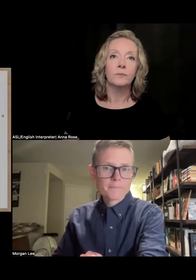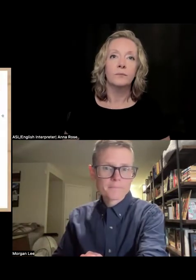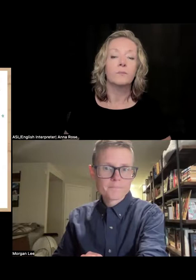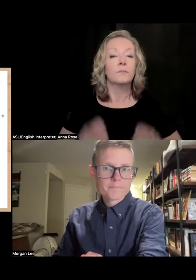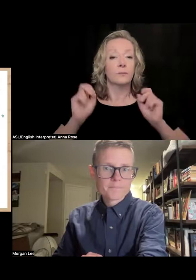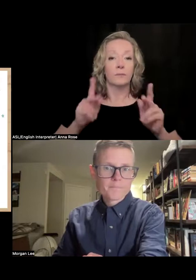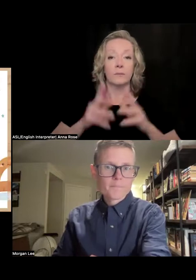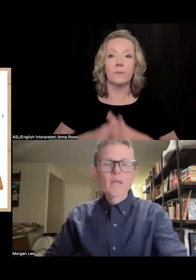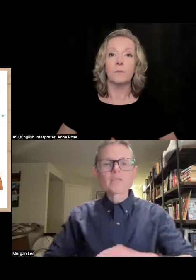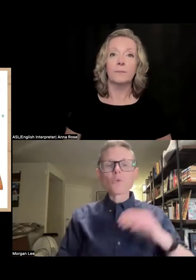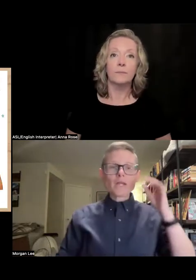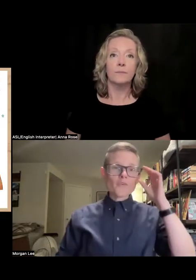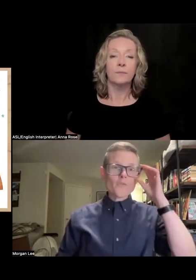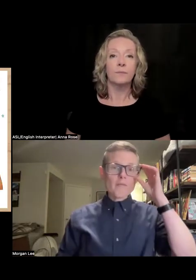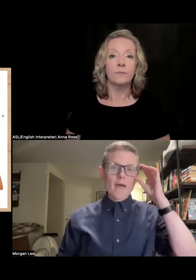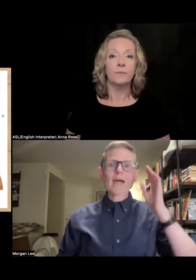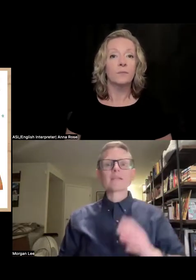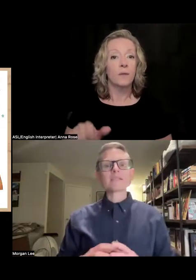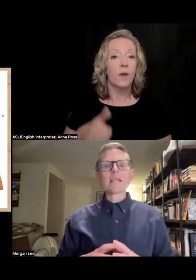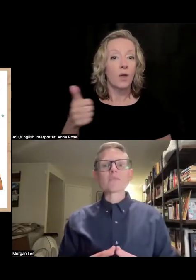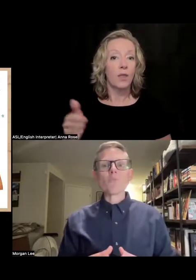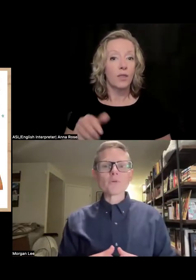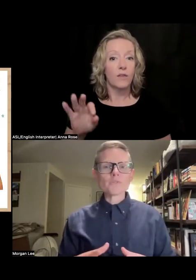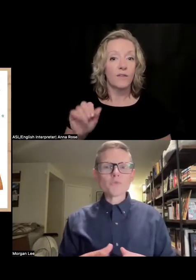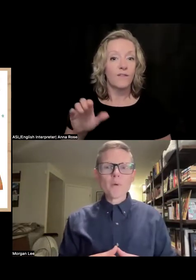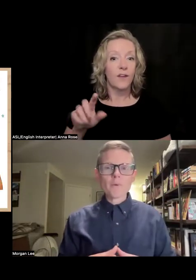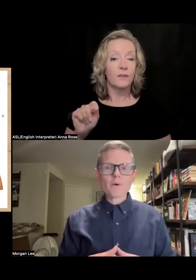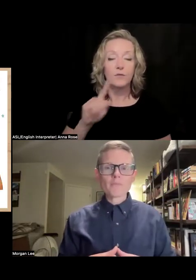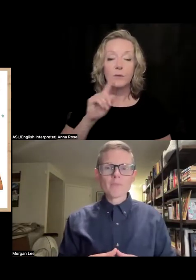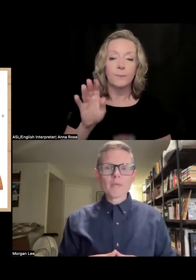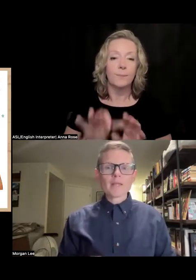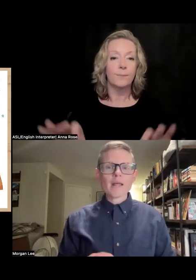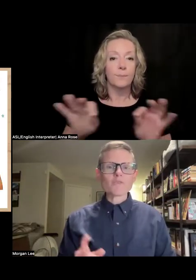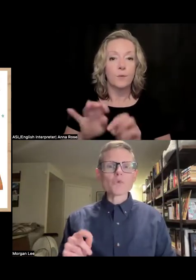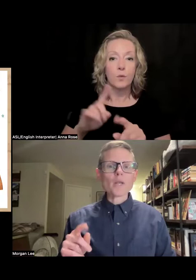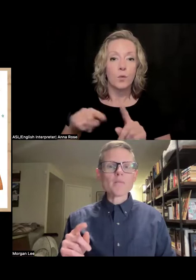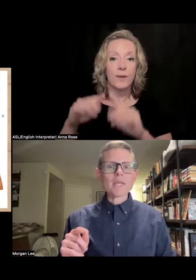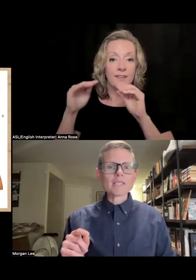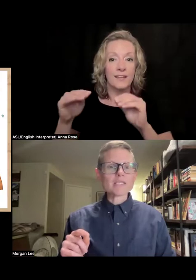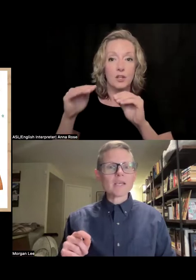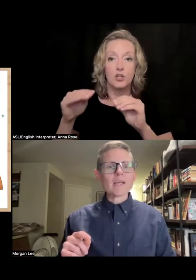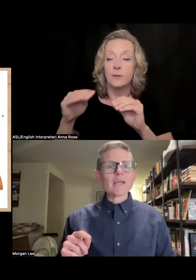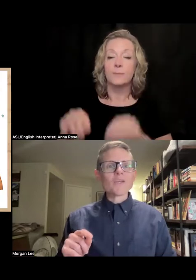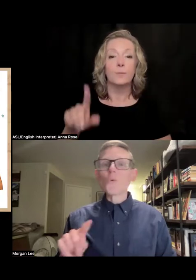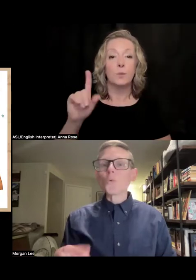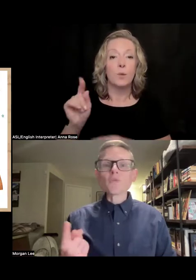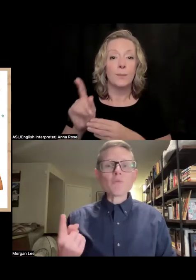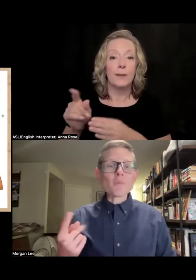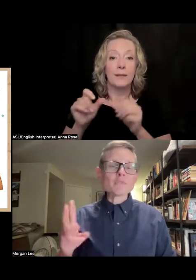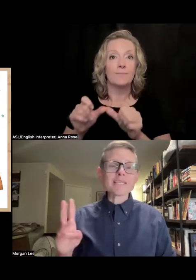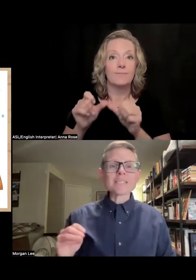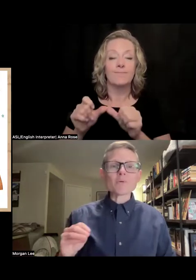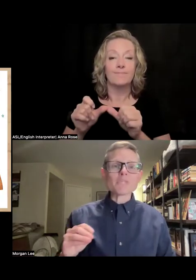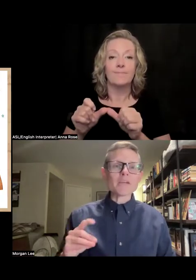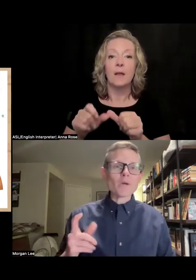Okay. So another fun fact is that it's important to remember that after 20 minutes, you only